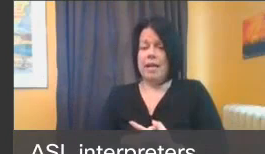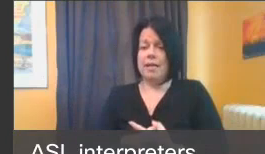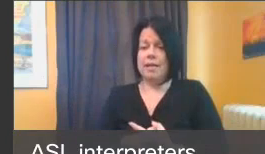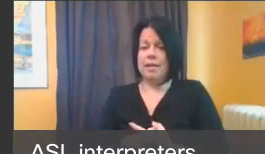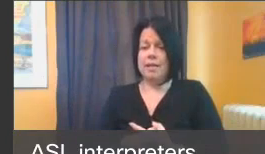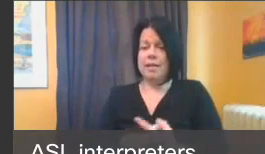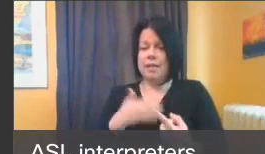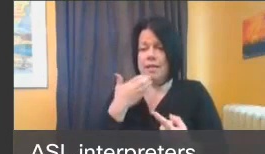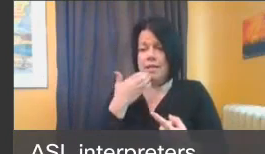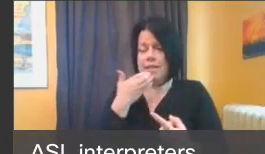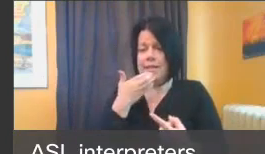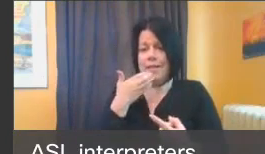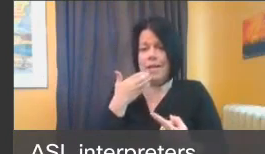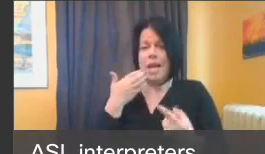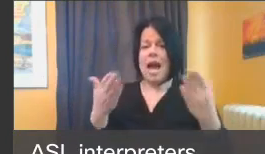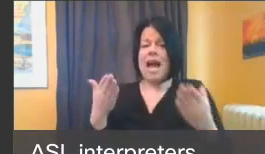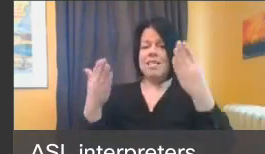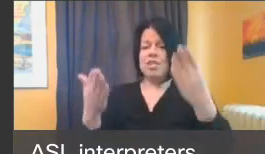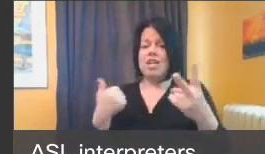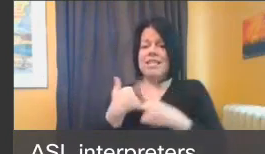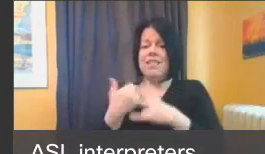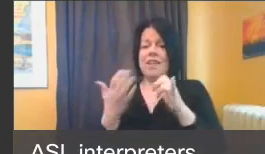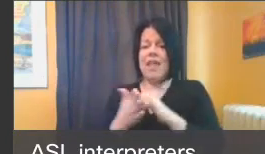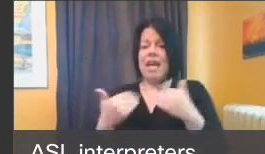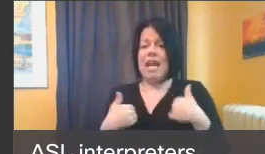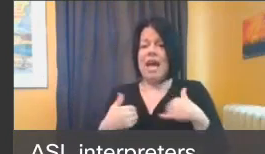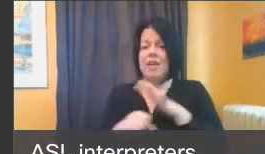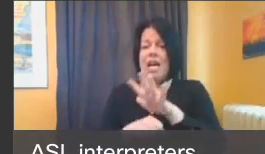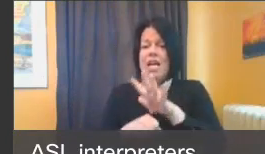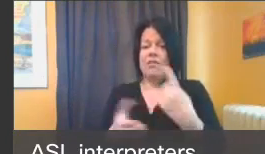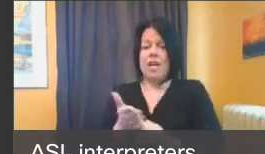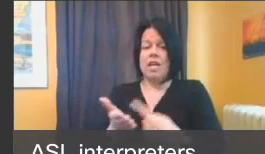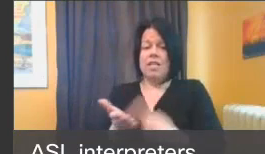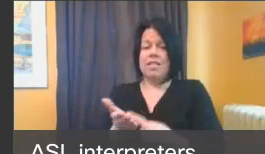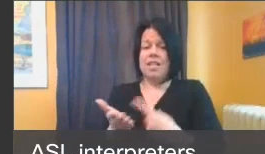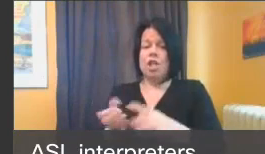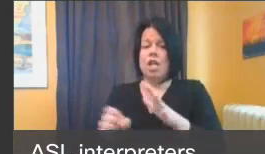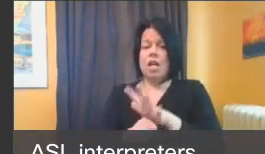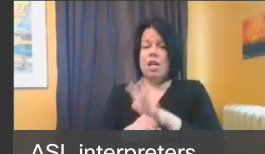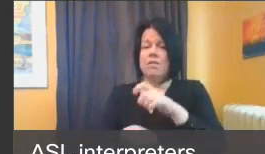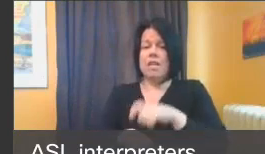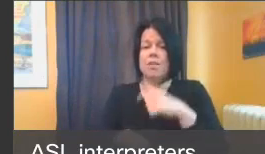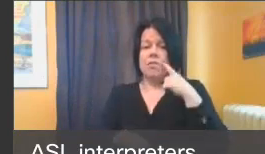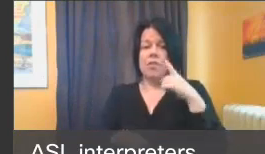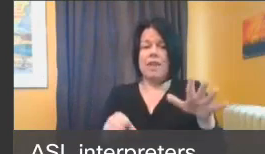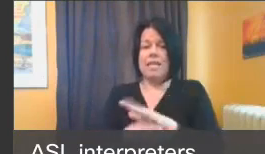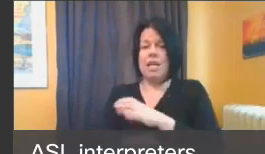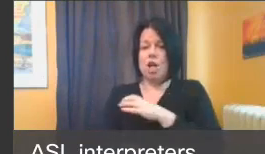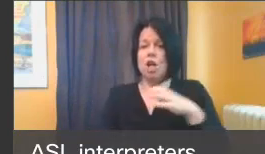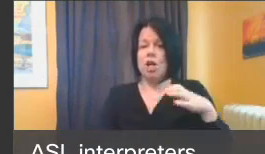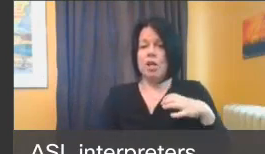I would like to suggest saving that and having enough discussion, enough time for the entire committee to